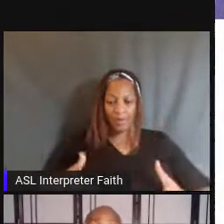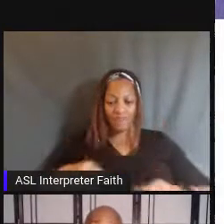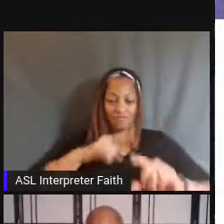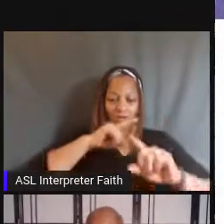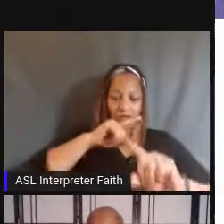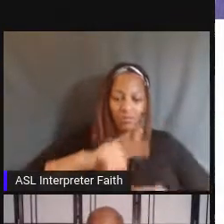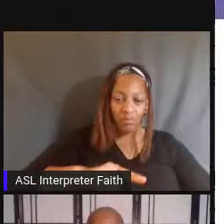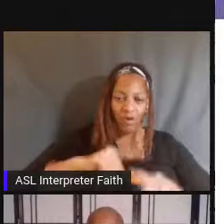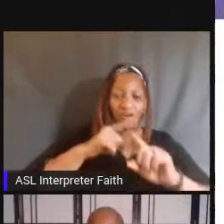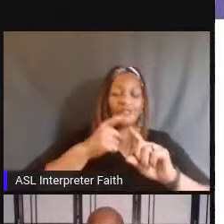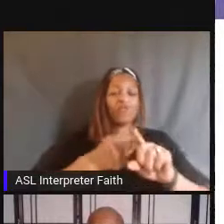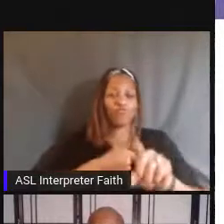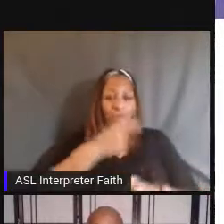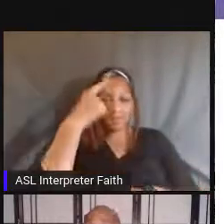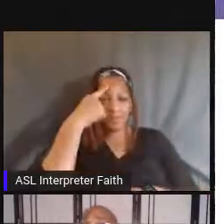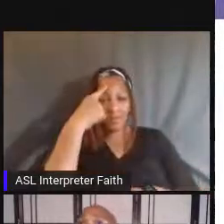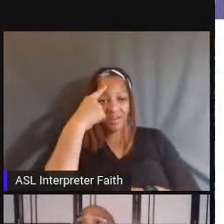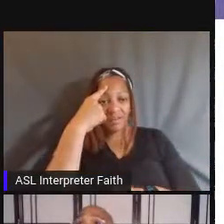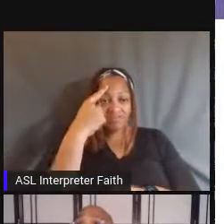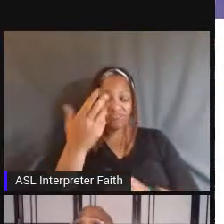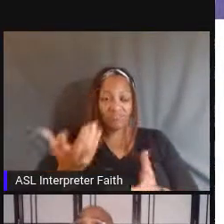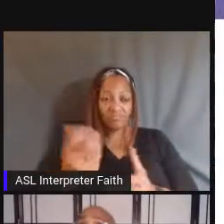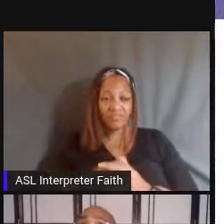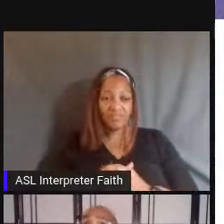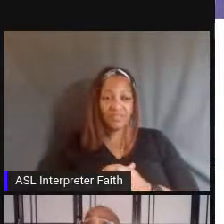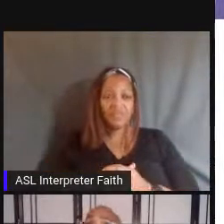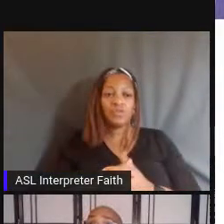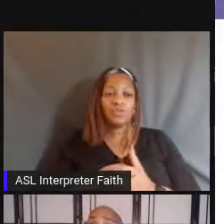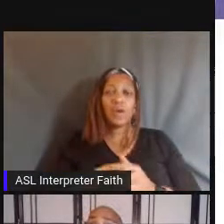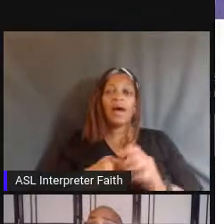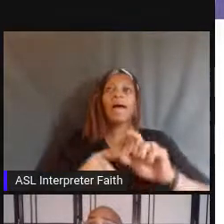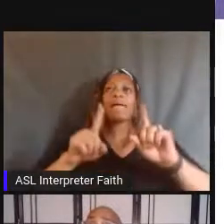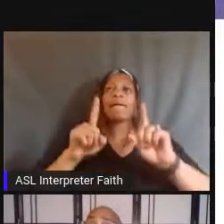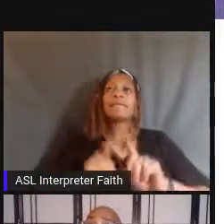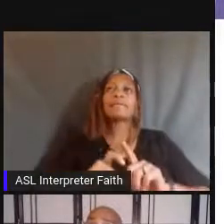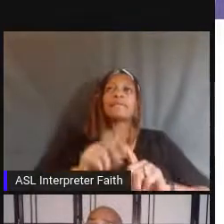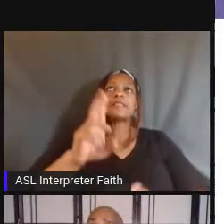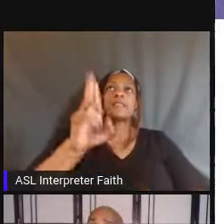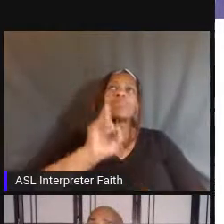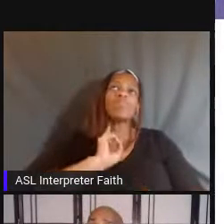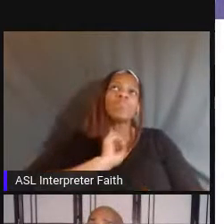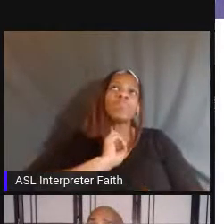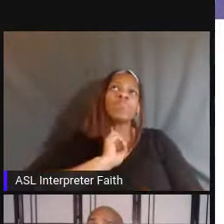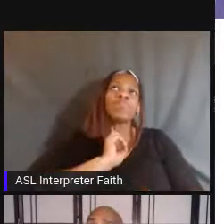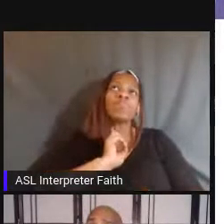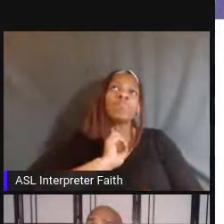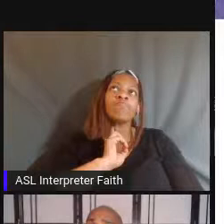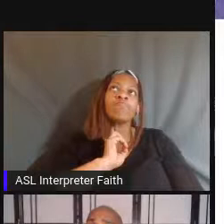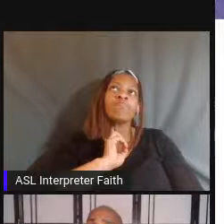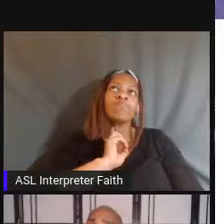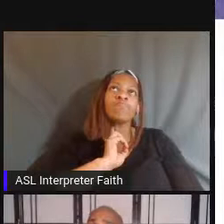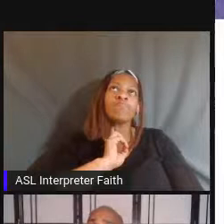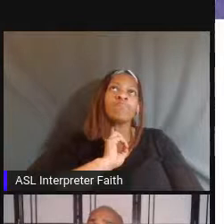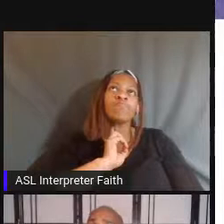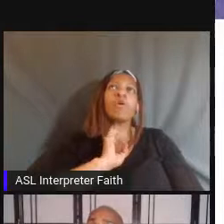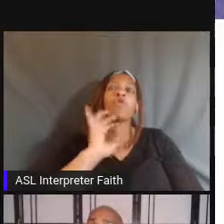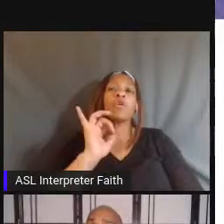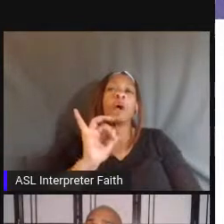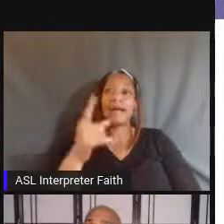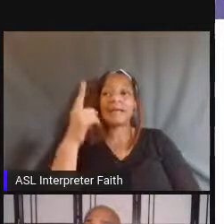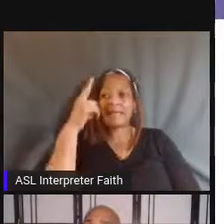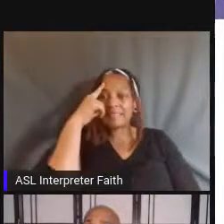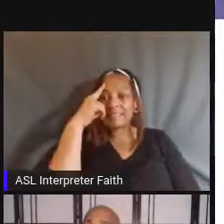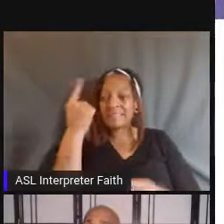respond accordingly. That's why I can test my own pulse right now, bring to my mind something or someone that